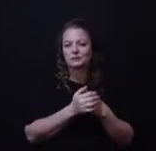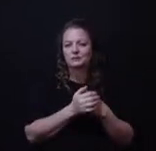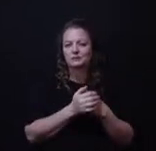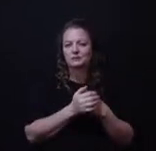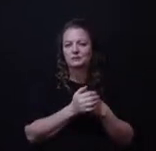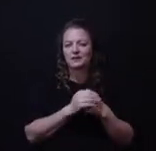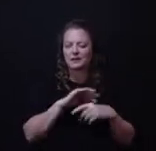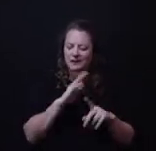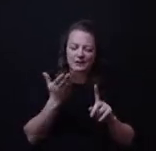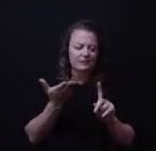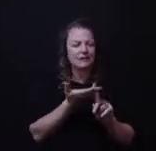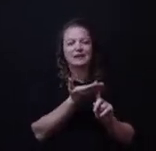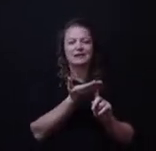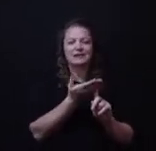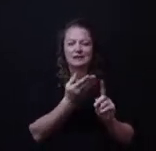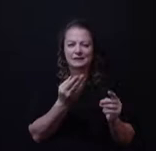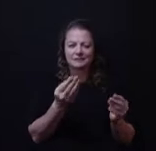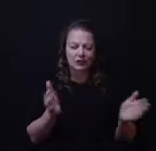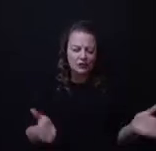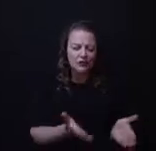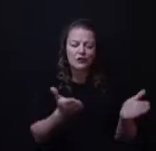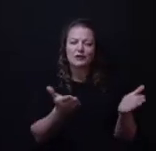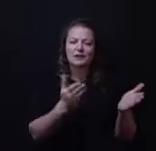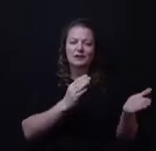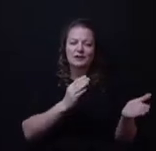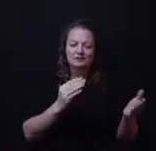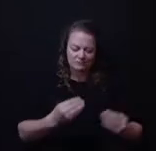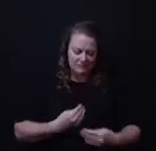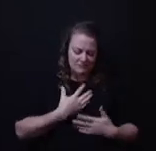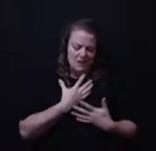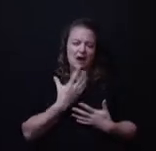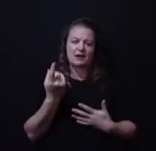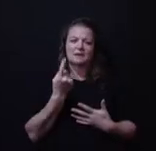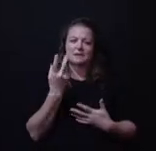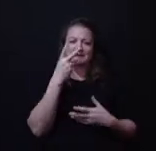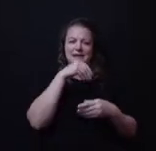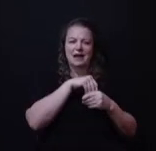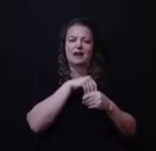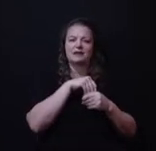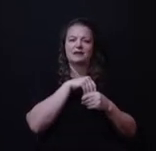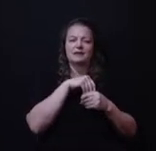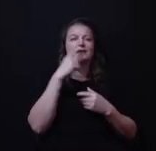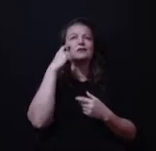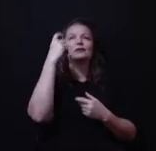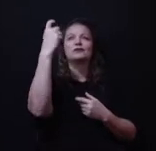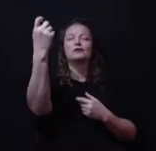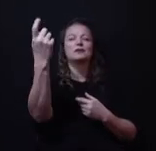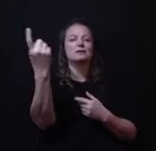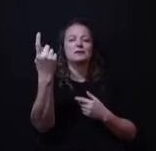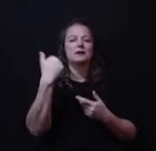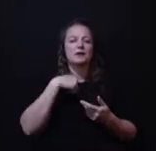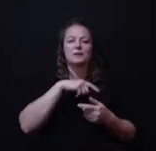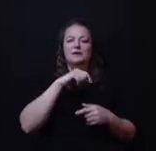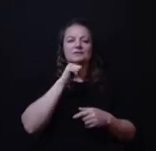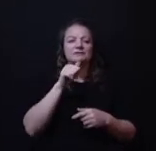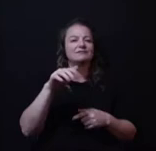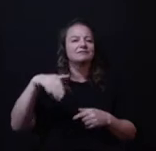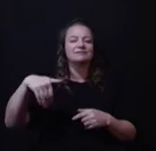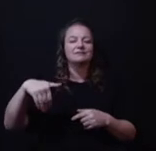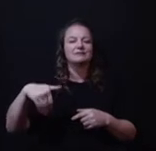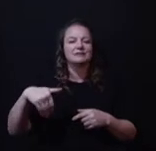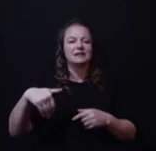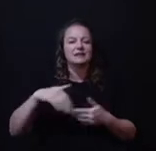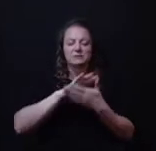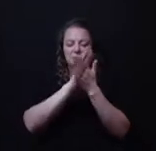Convict and encourage and inspire something within us to dream what we haven't dreamed, to be what we